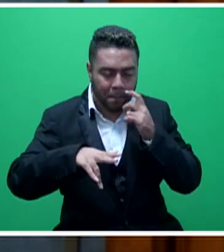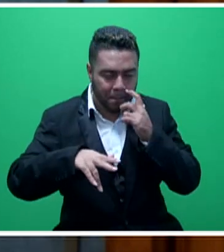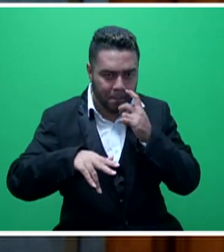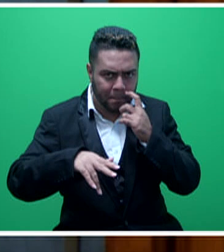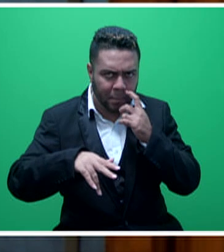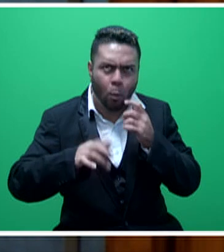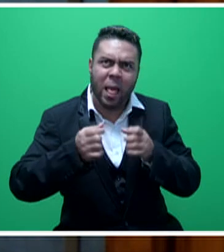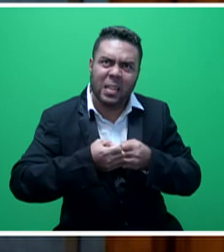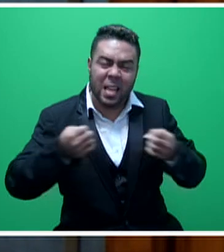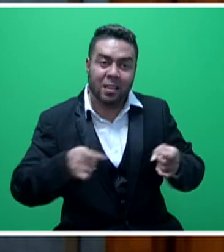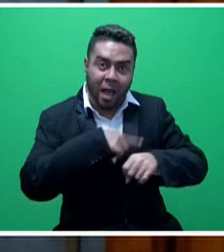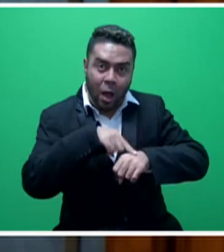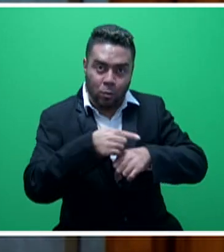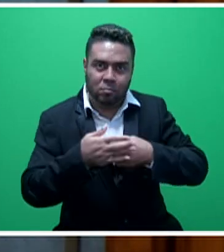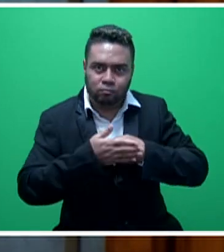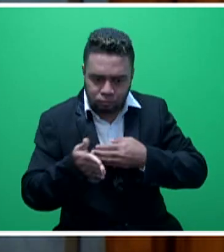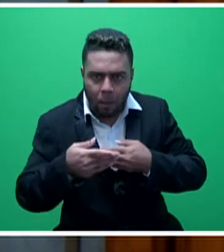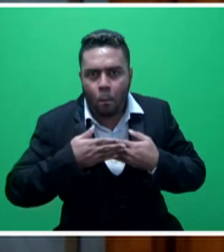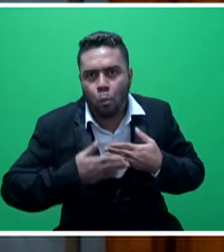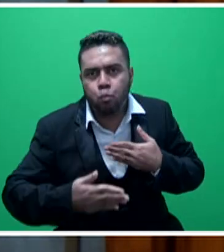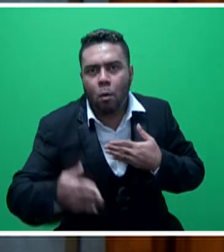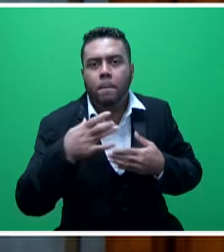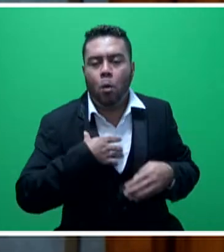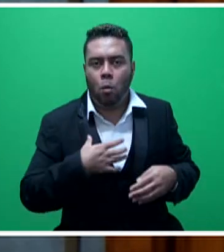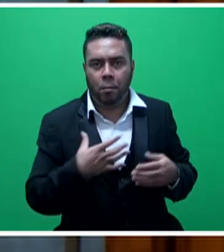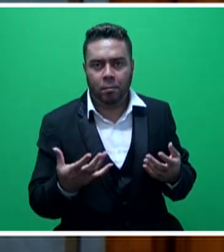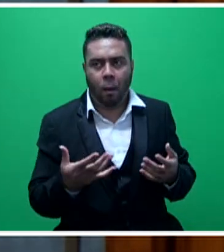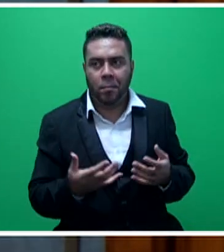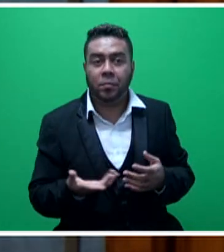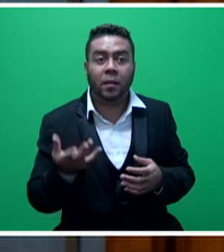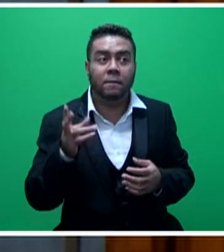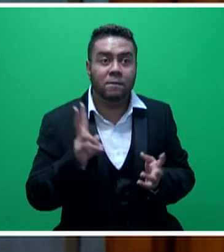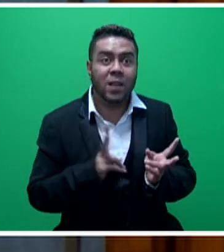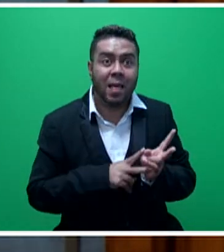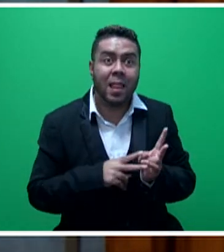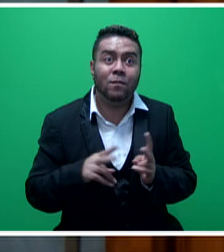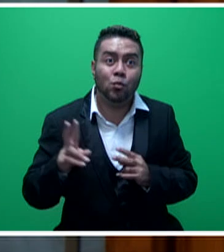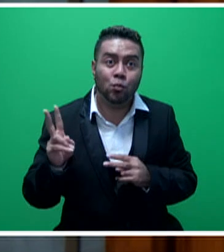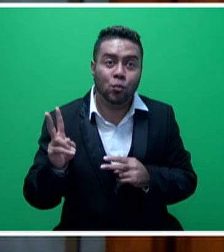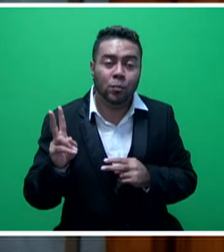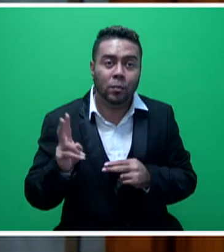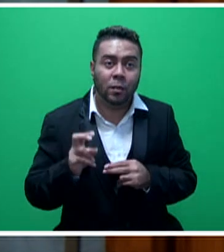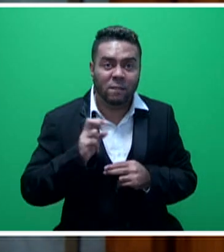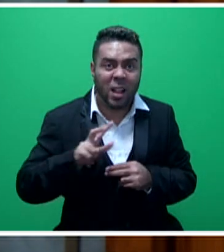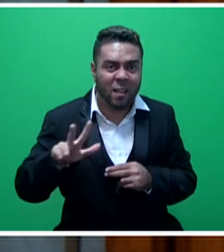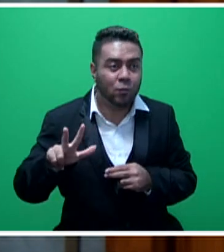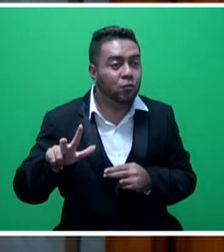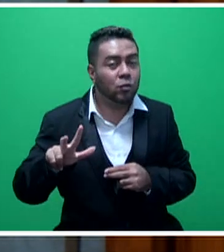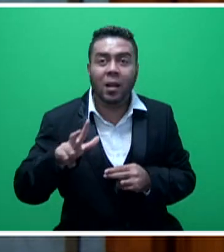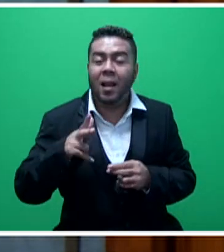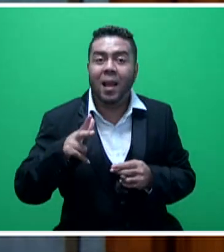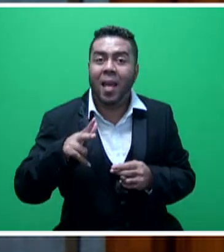extending opening hours in target facilities. Valelevu Health Center now opens